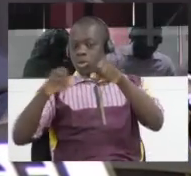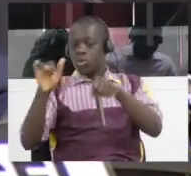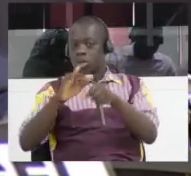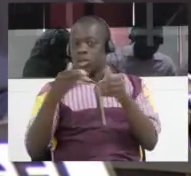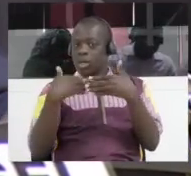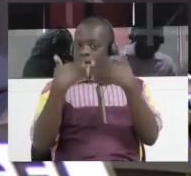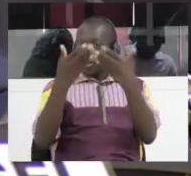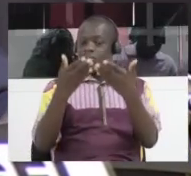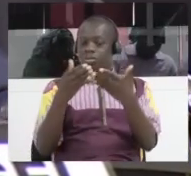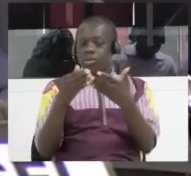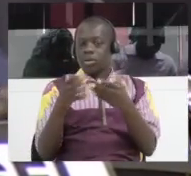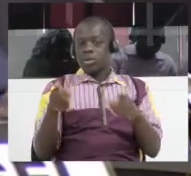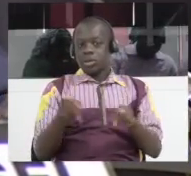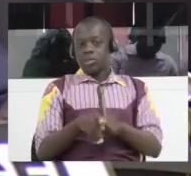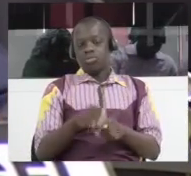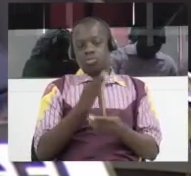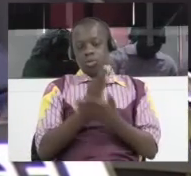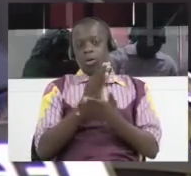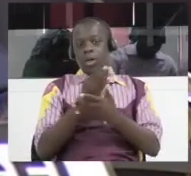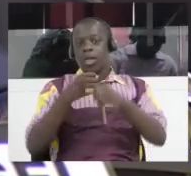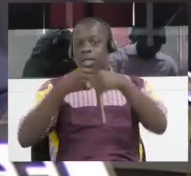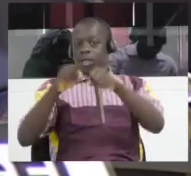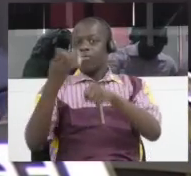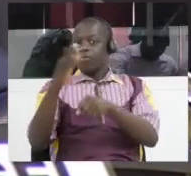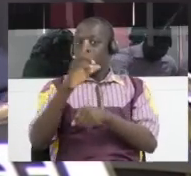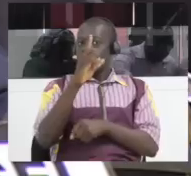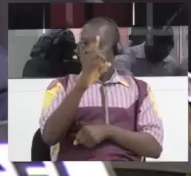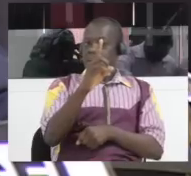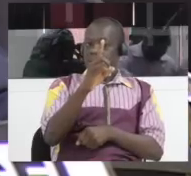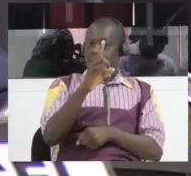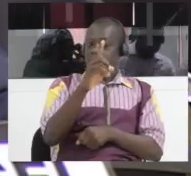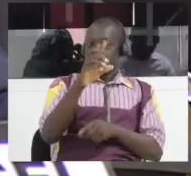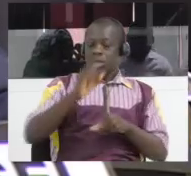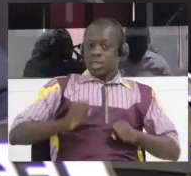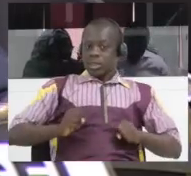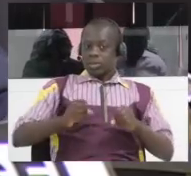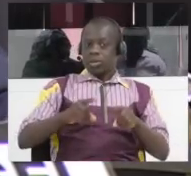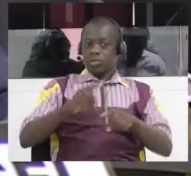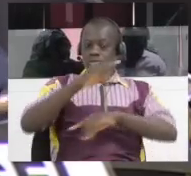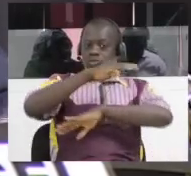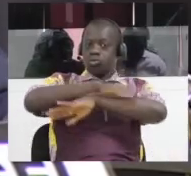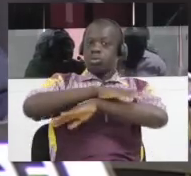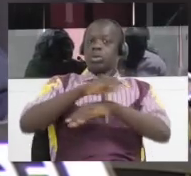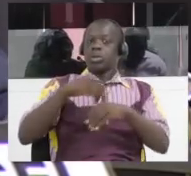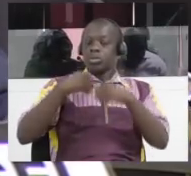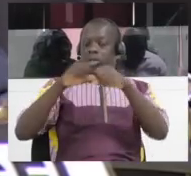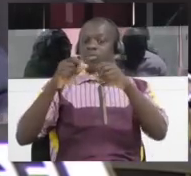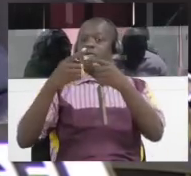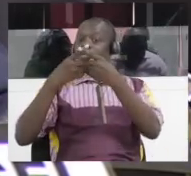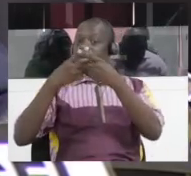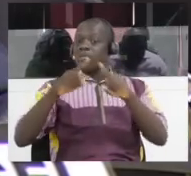kind of training they were offering, they did not train from one particular tradition or from one